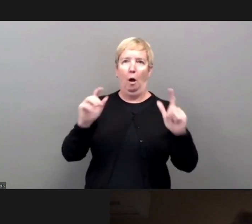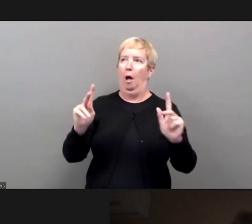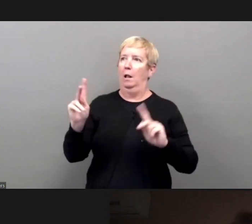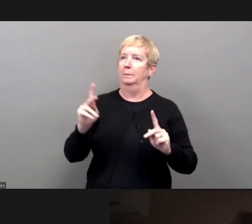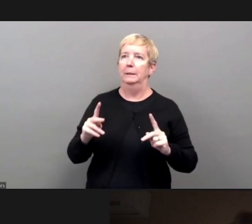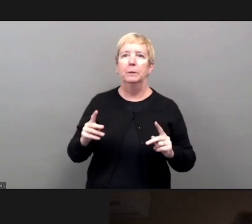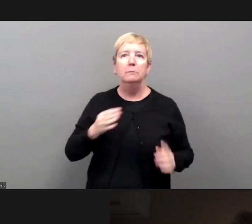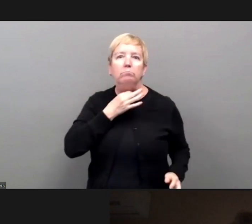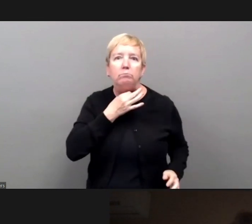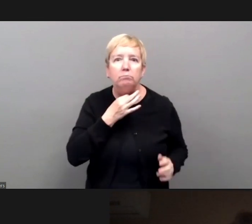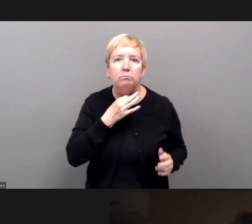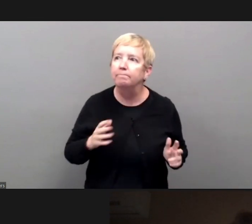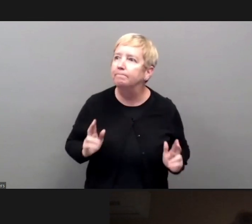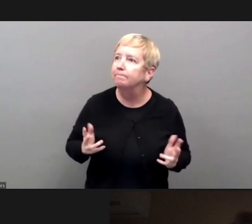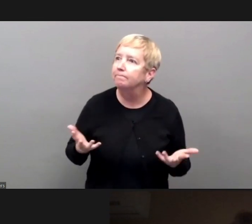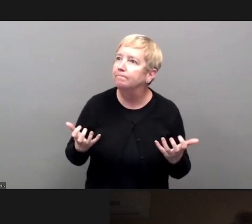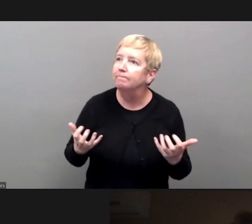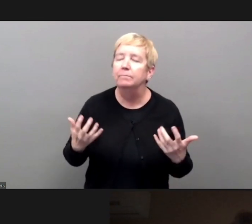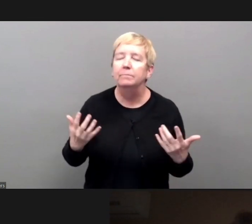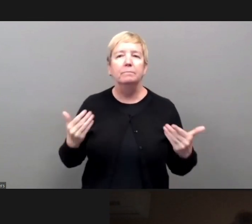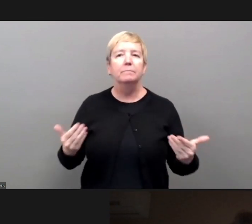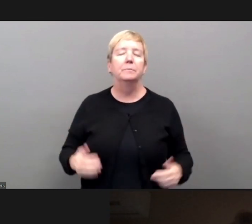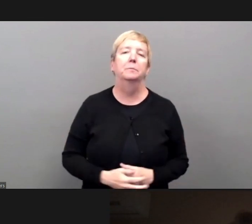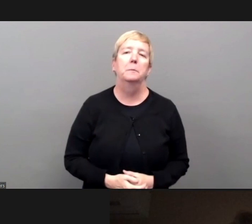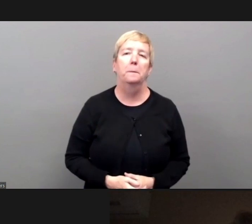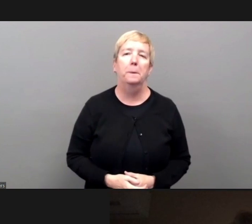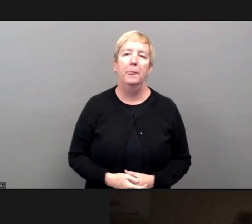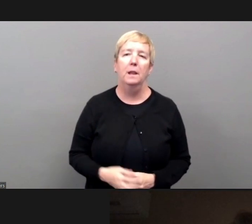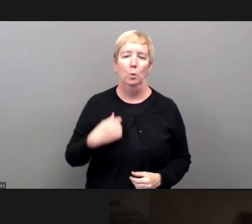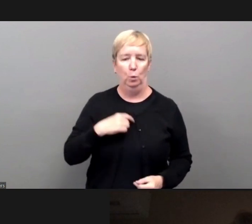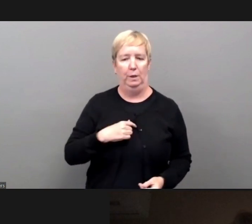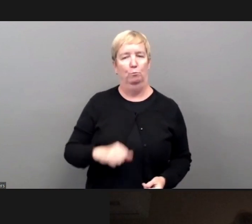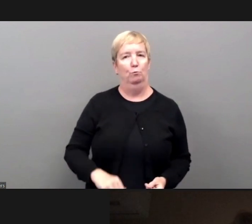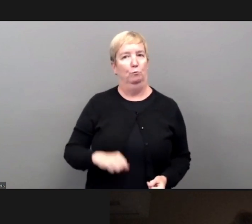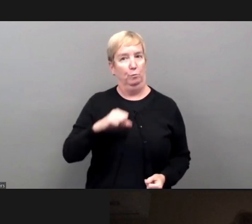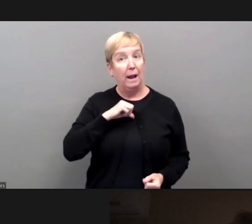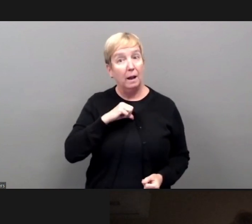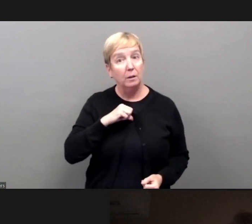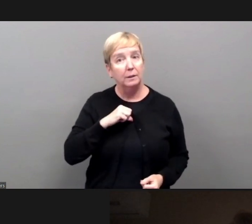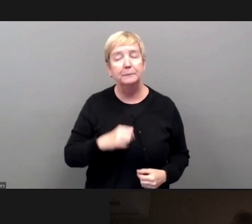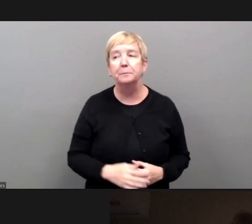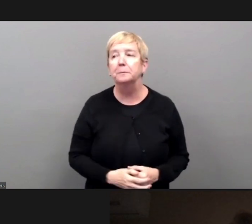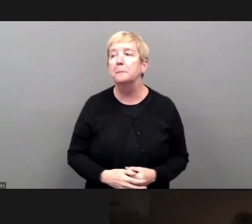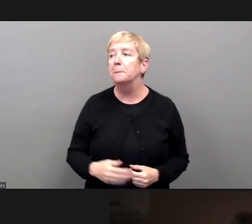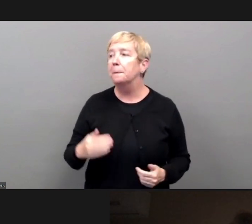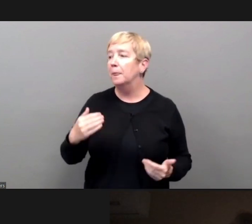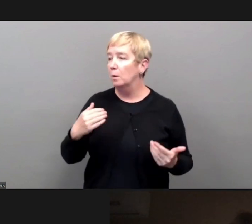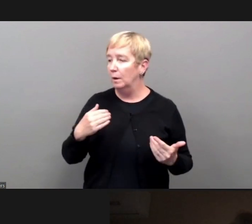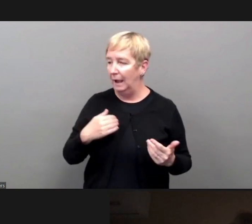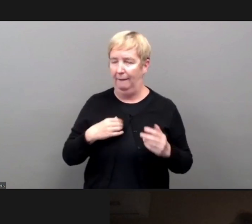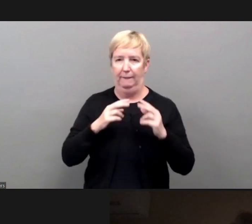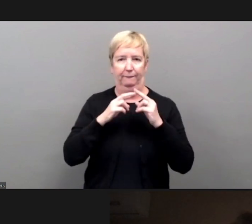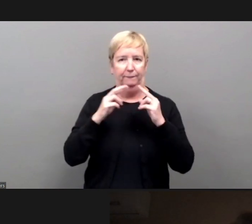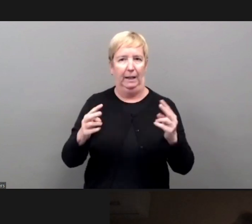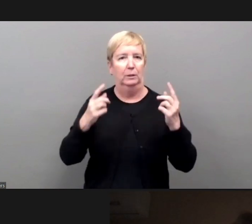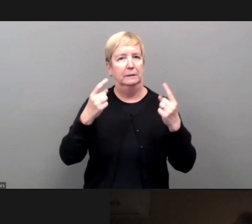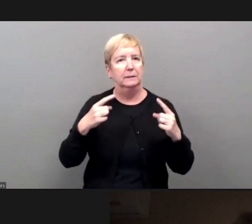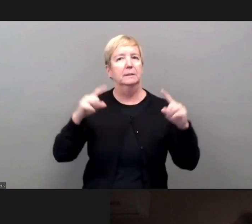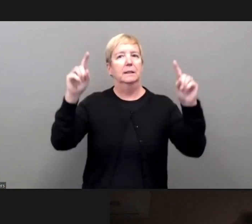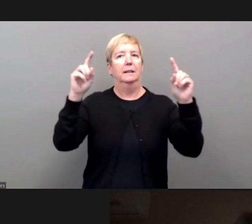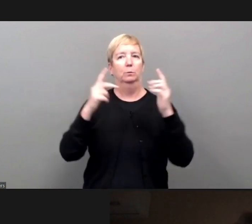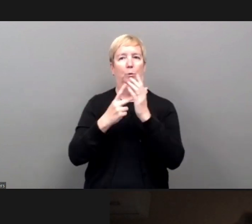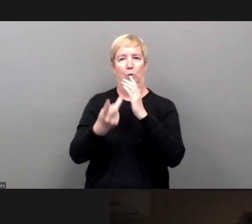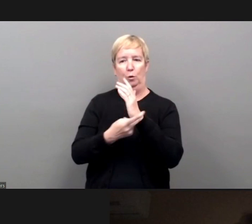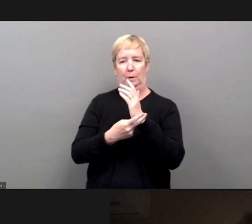this, and we're really proud of if you for example, we have a very successful program, Vaccines for